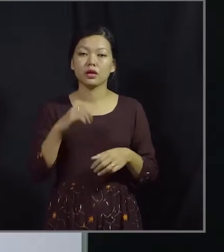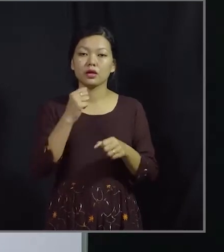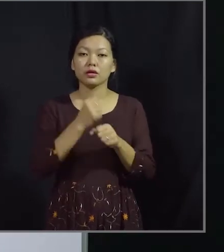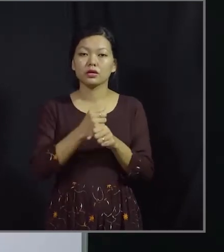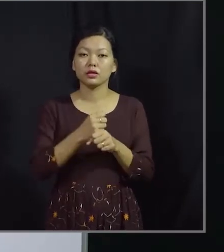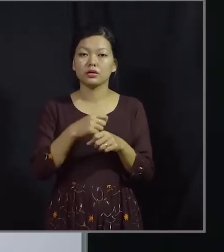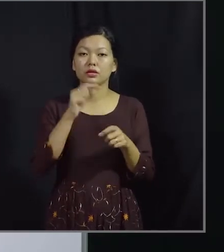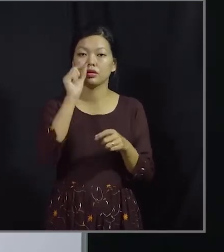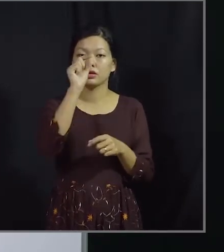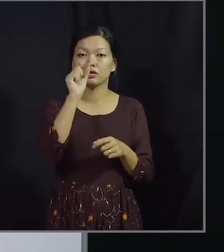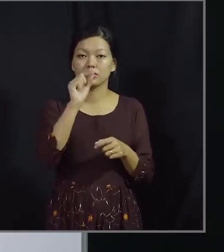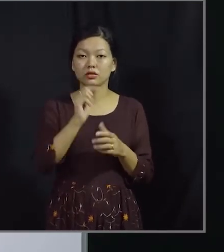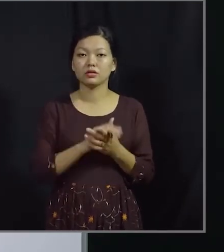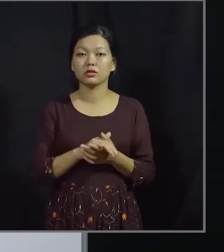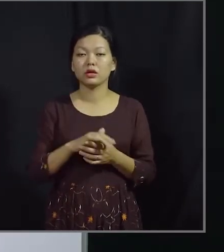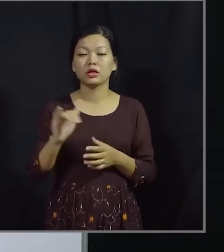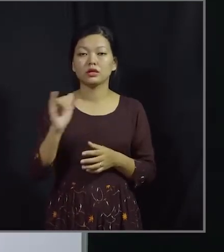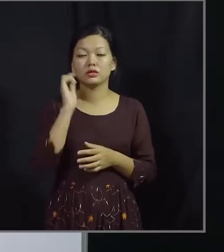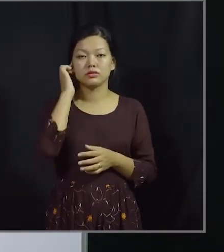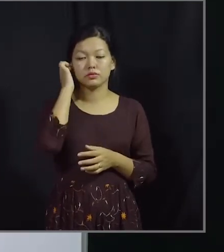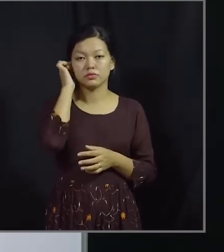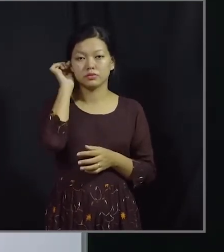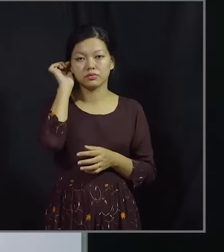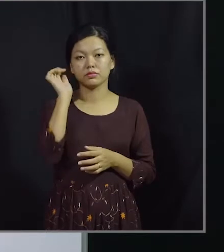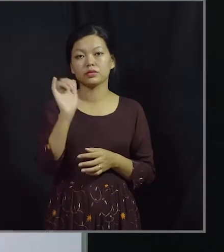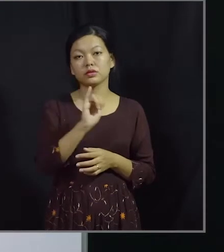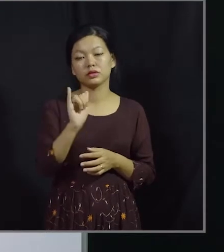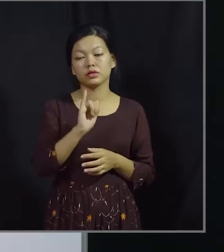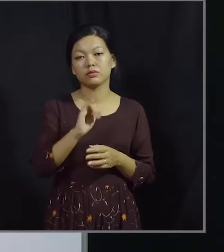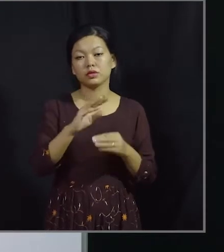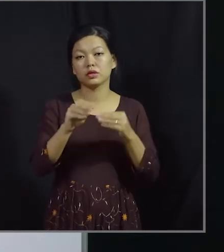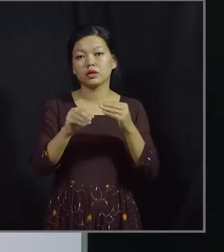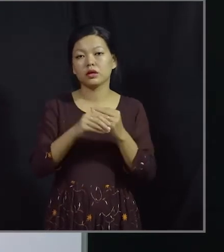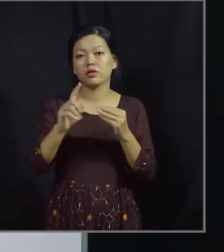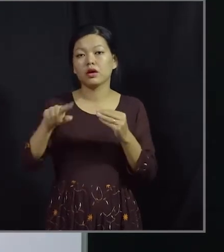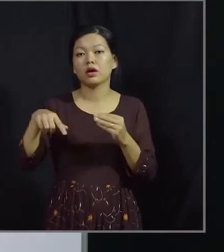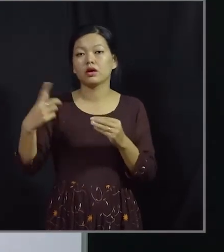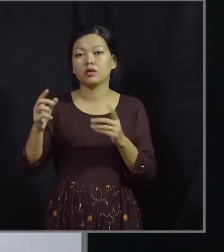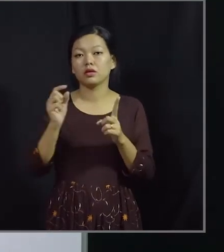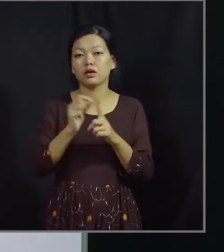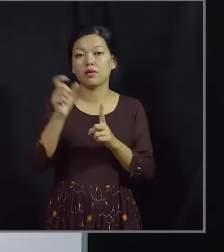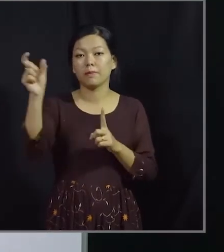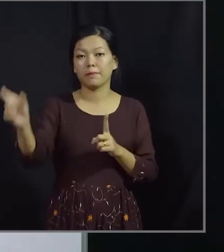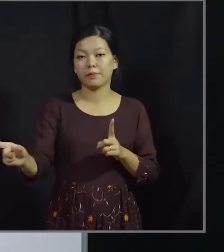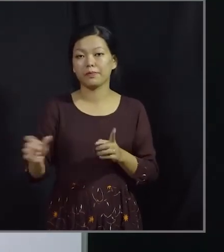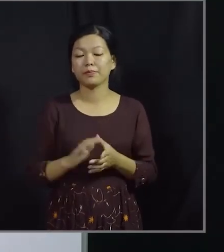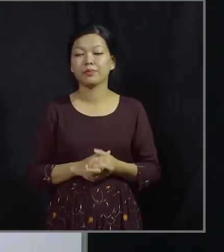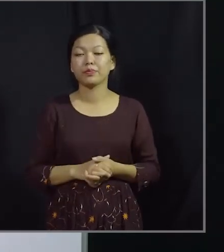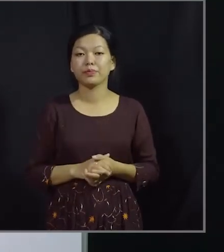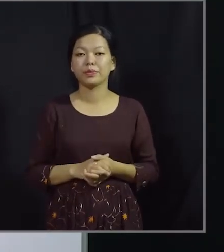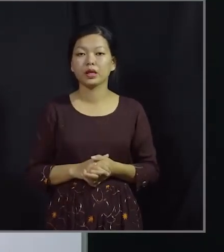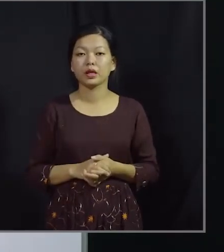that has been agreed to gain from the other partner. So, there may be some